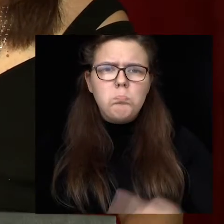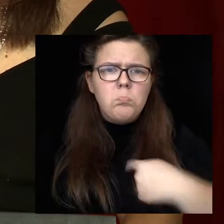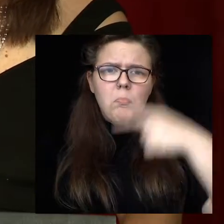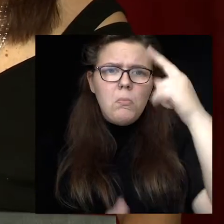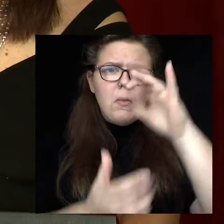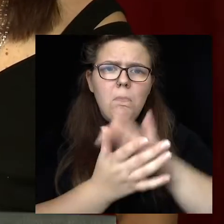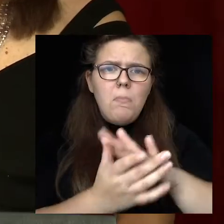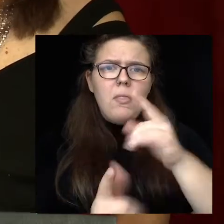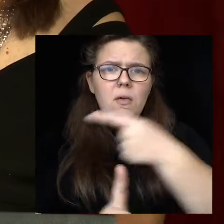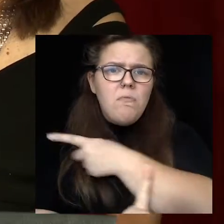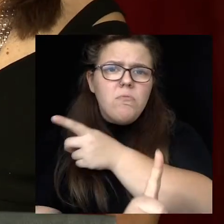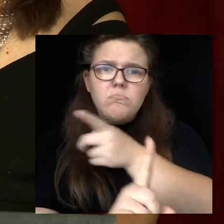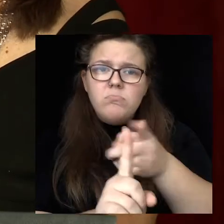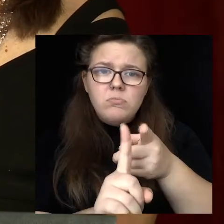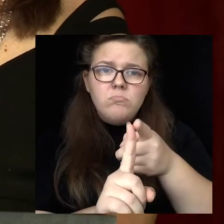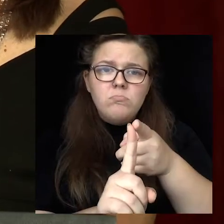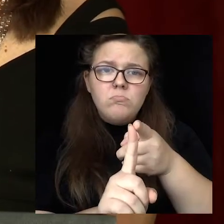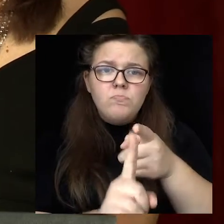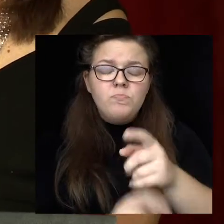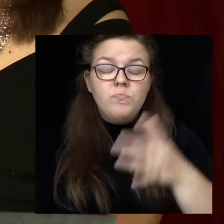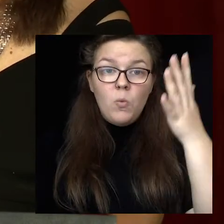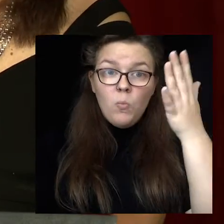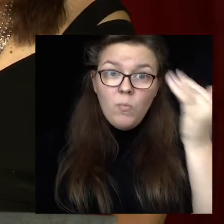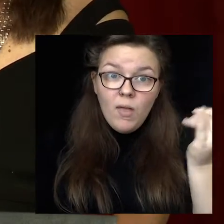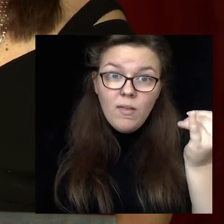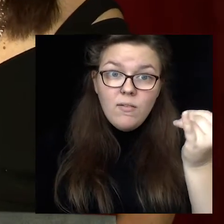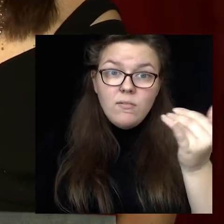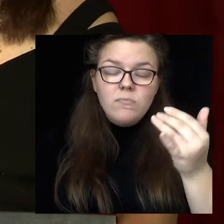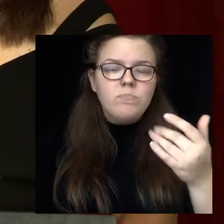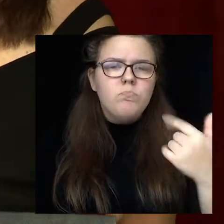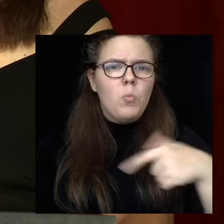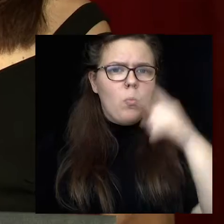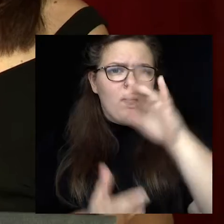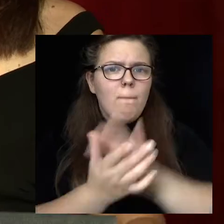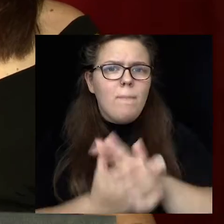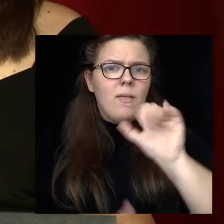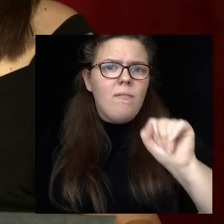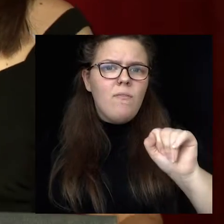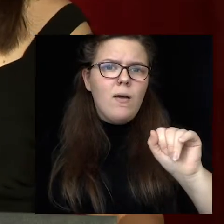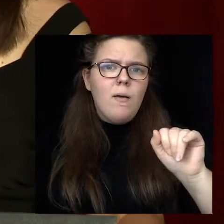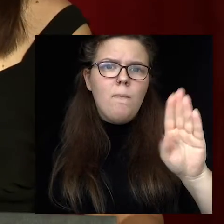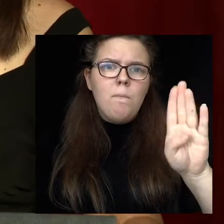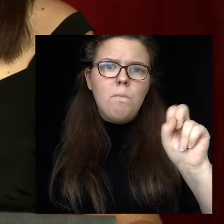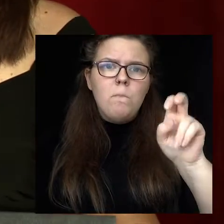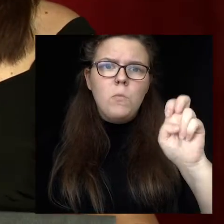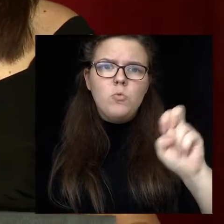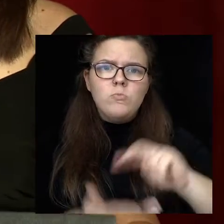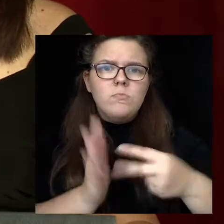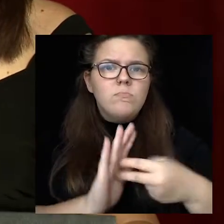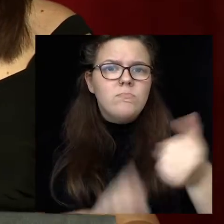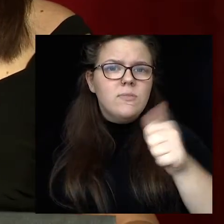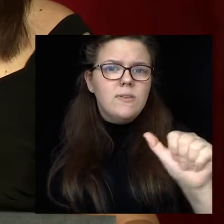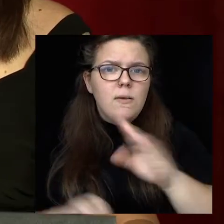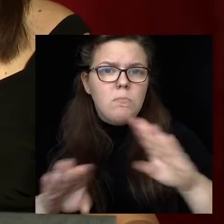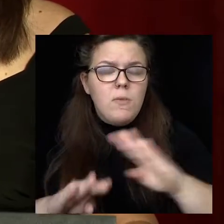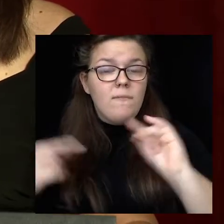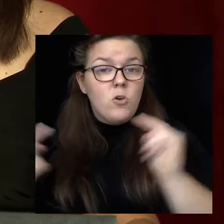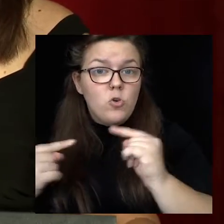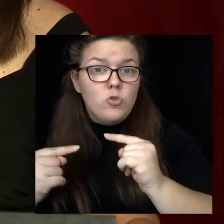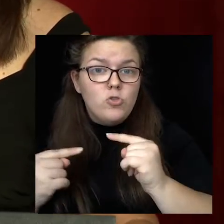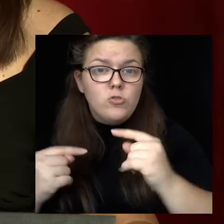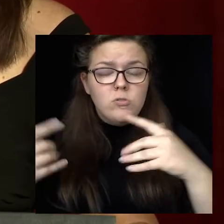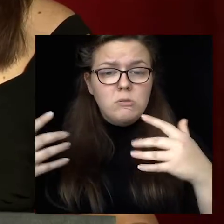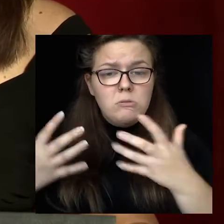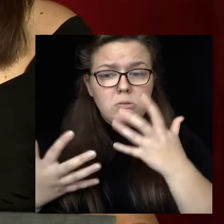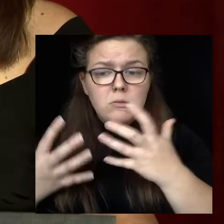us closer to our mission. Why? Because we believe abuse is any behavior that hurts, humiliates,